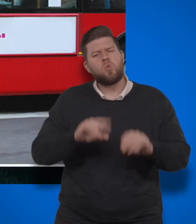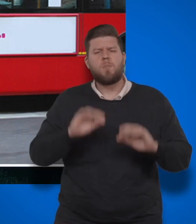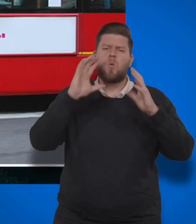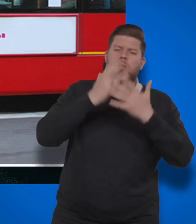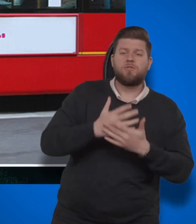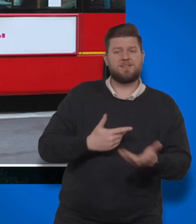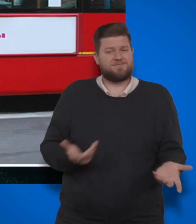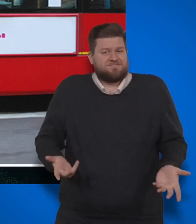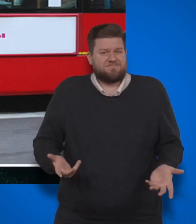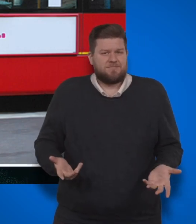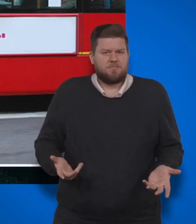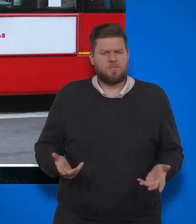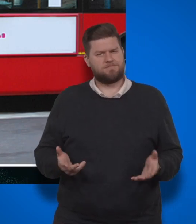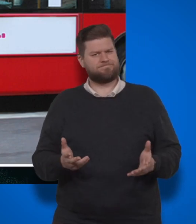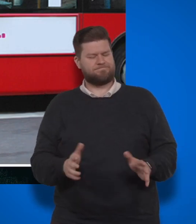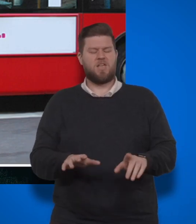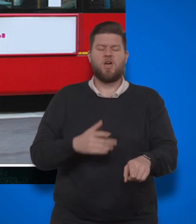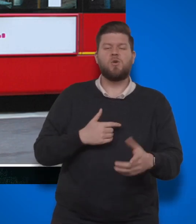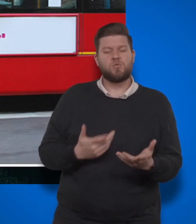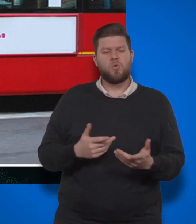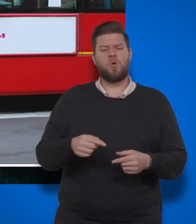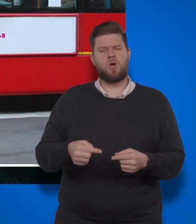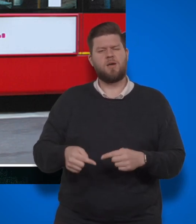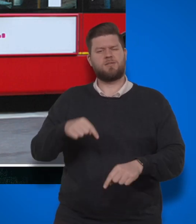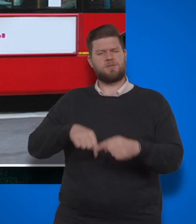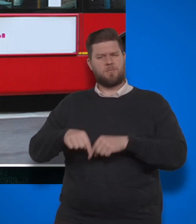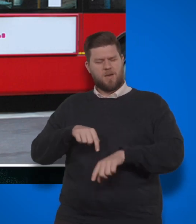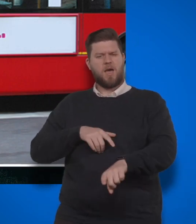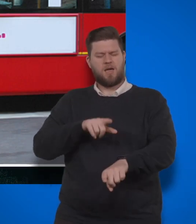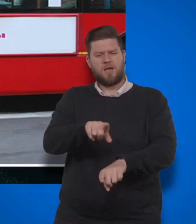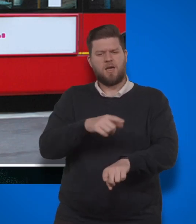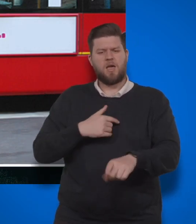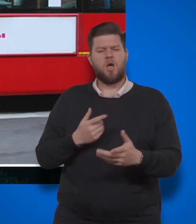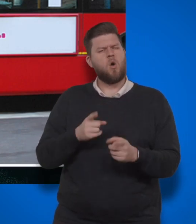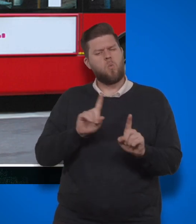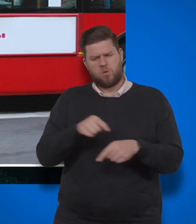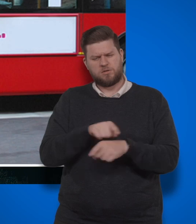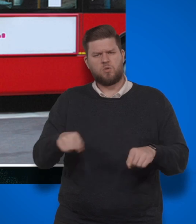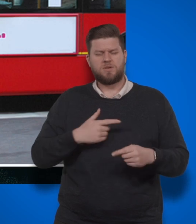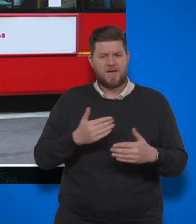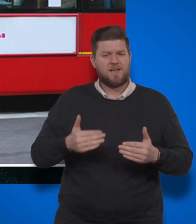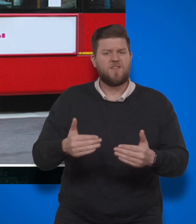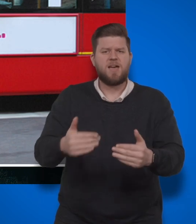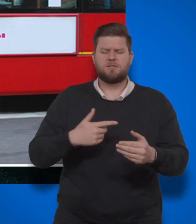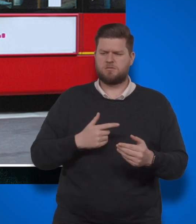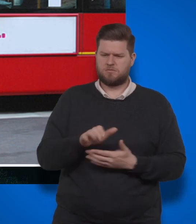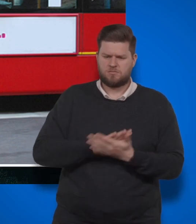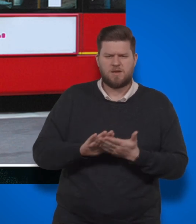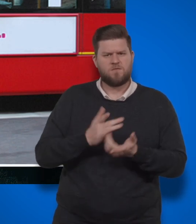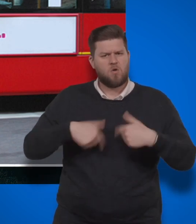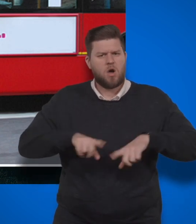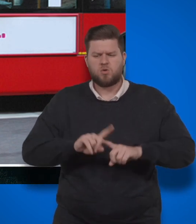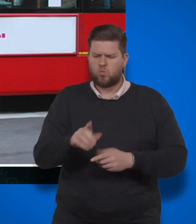So stepping back some more, what do these amazing technical advances tell us about the age-old question? What does it mean to be human? And at root, we've got